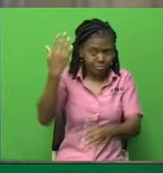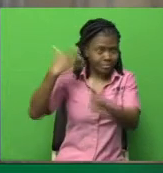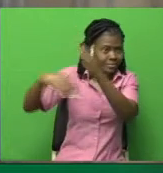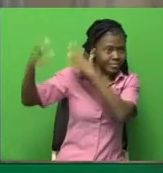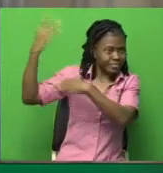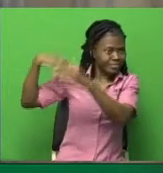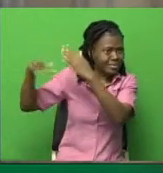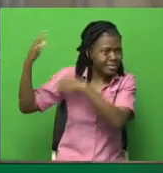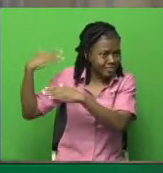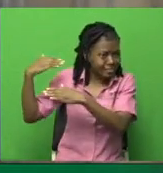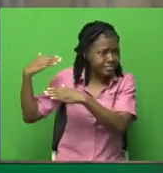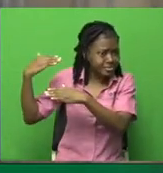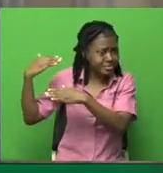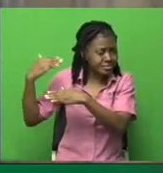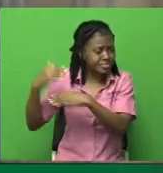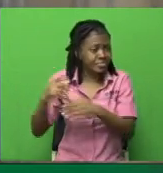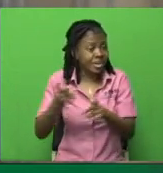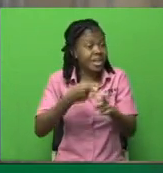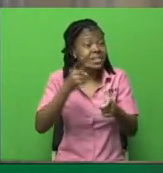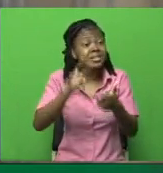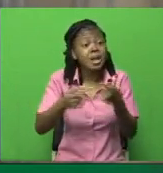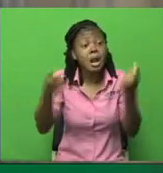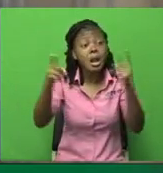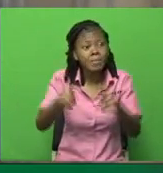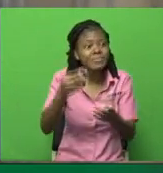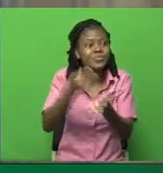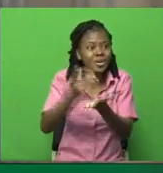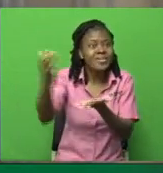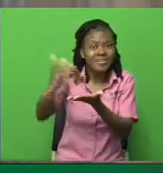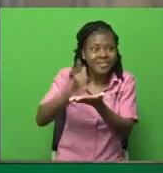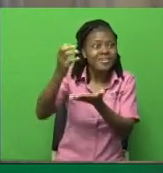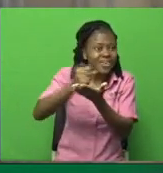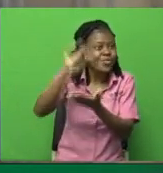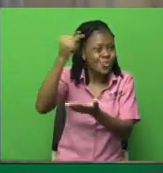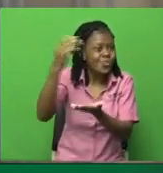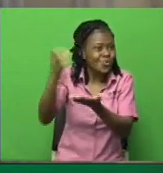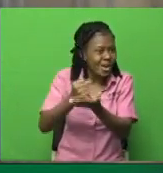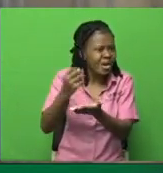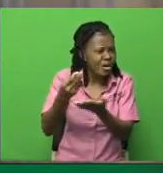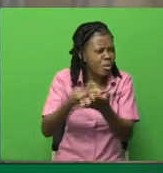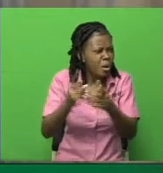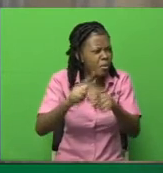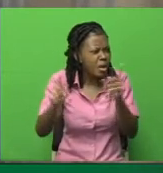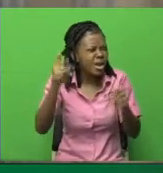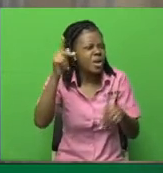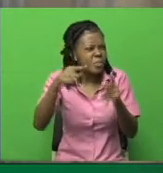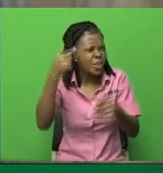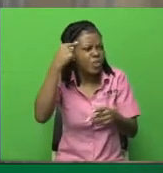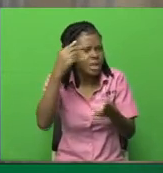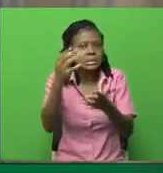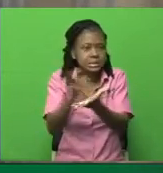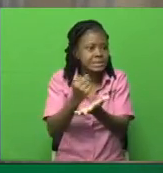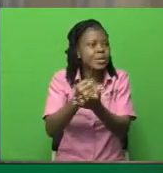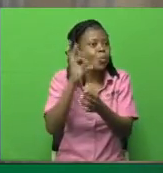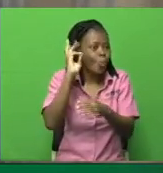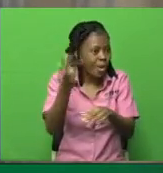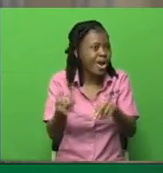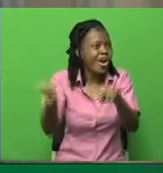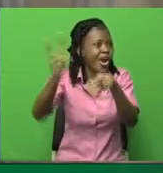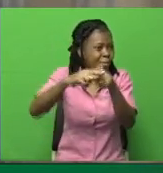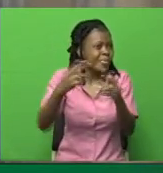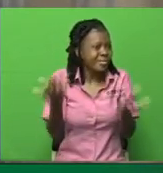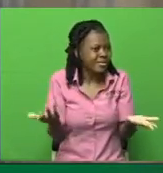dramatically increased in Revenue people expected an opposite response at the very least a softening